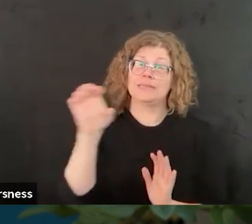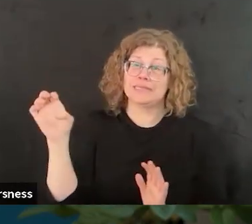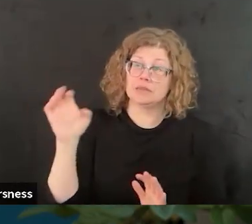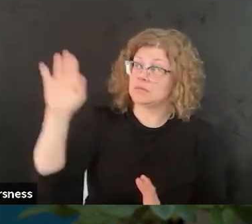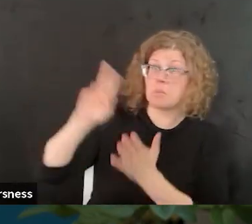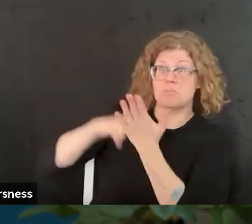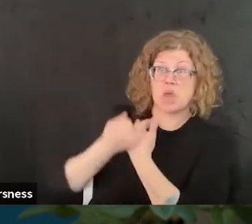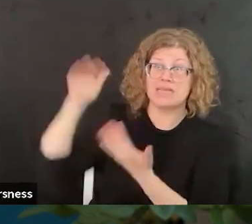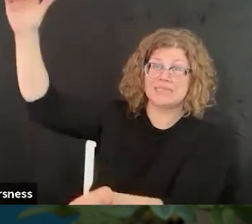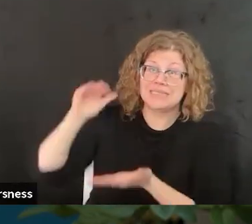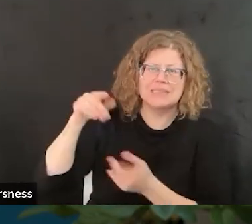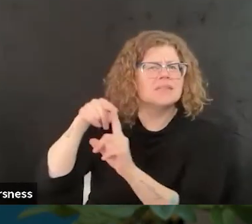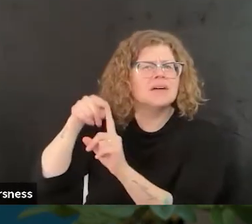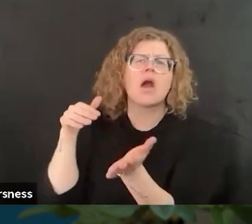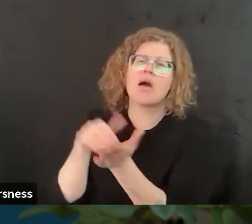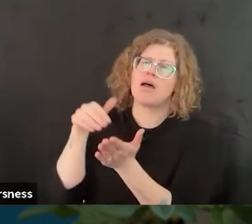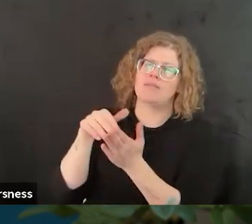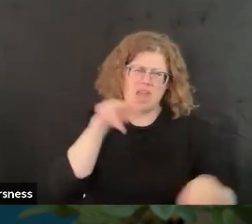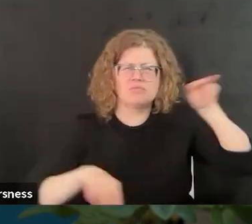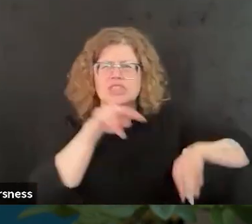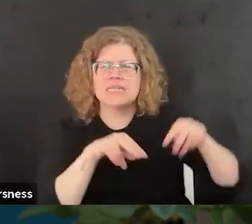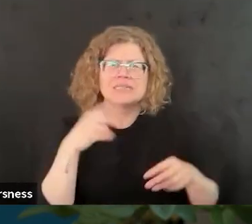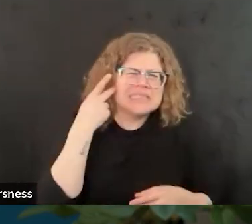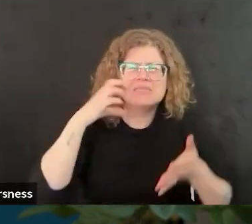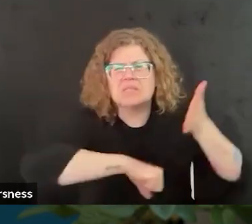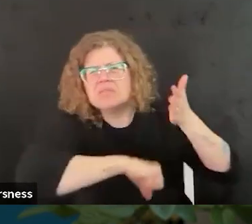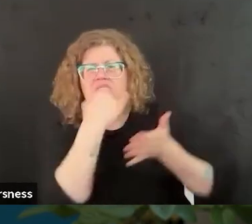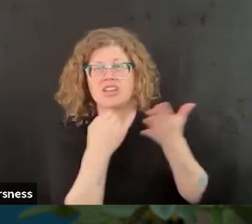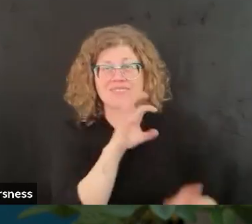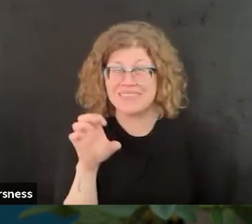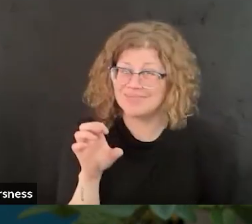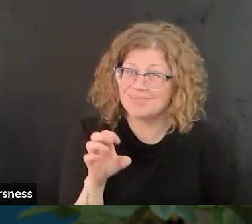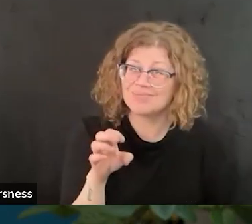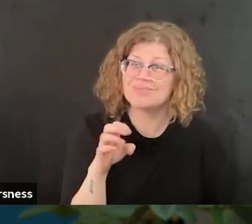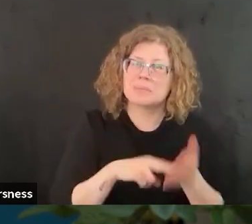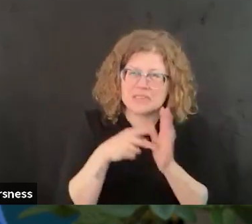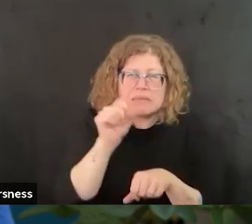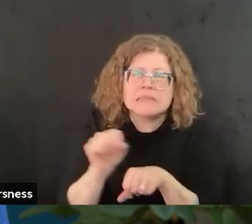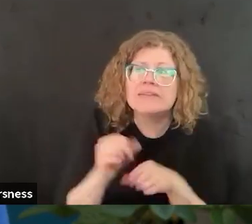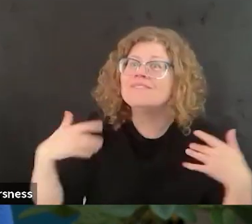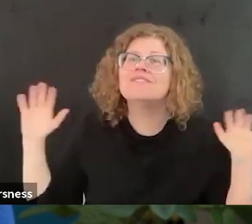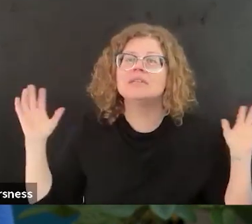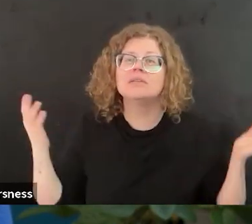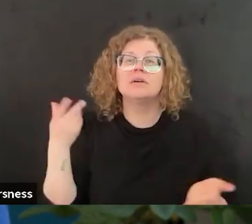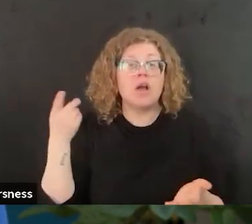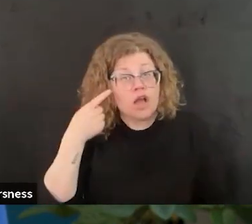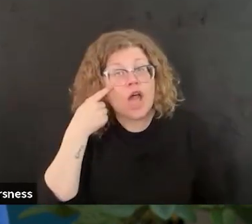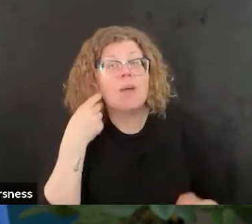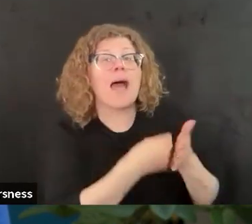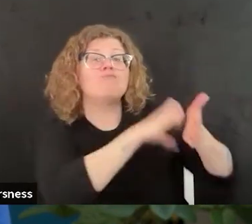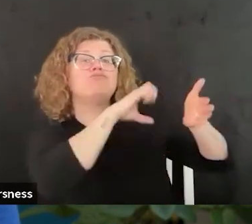end being the one bucket that is constantly being taken out of, so that the artist doesn't actually get paid in the end because they've covered all the